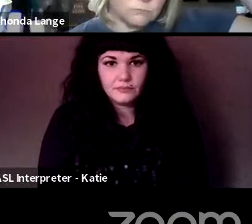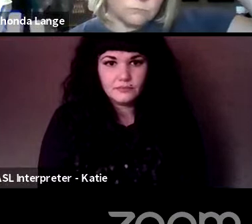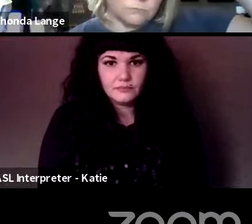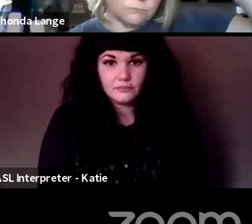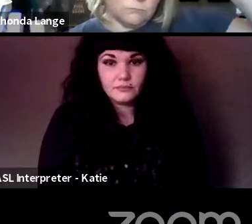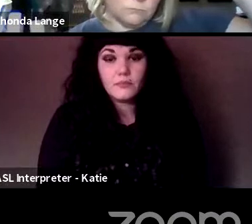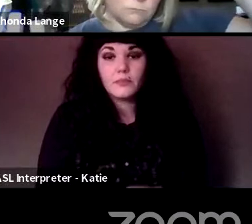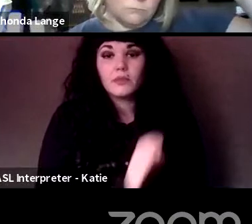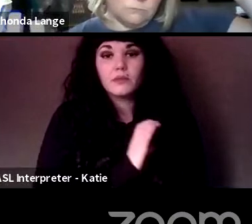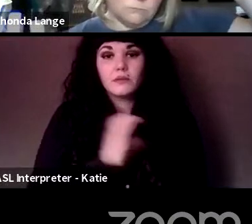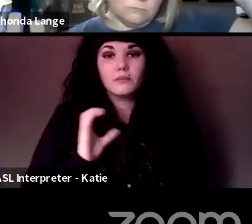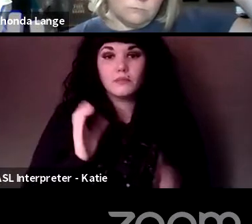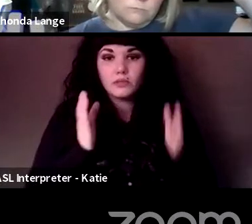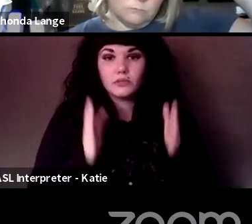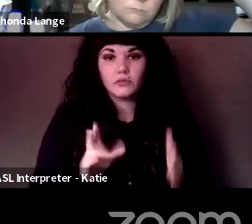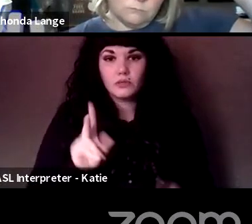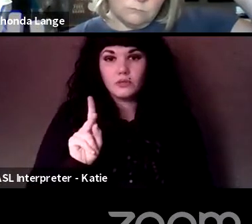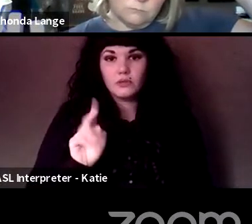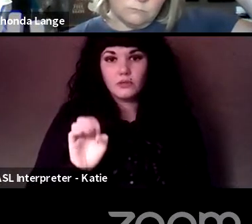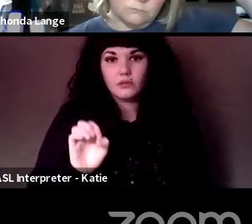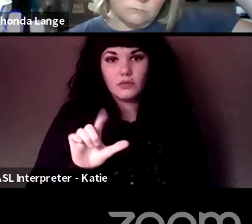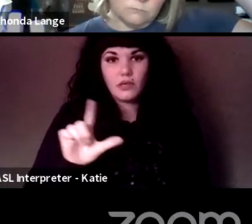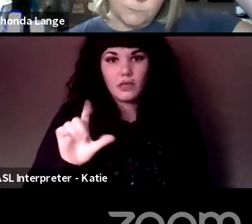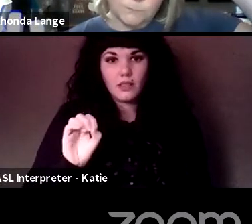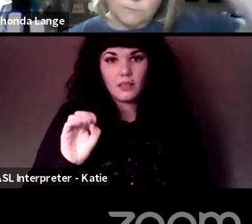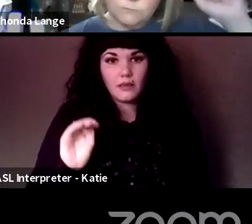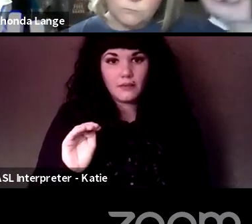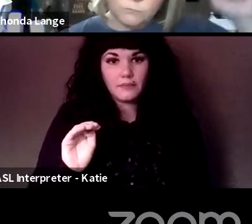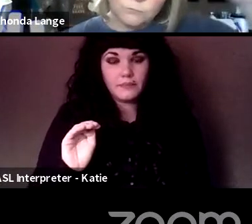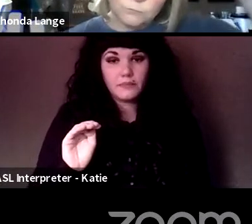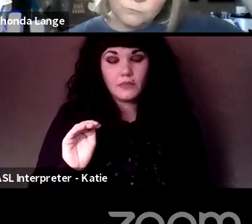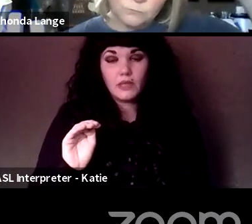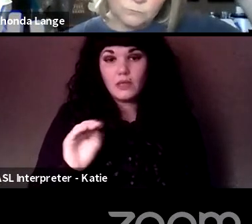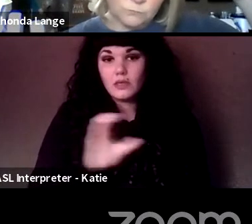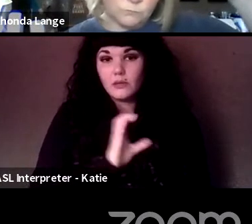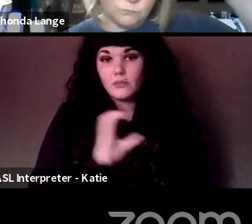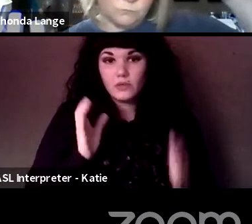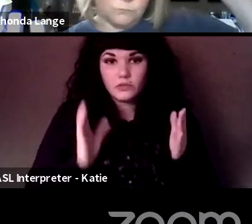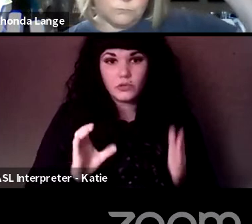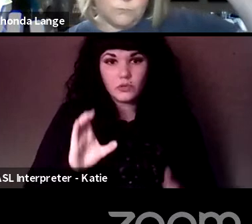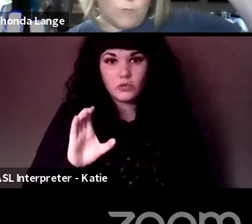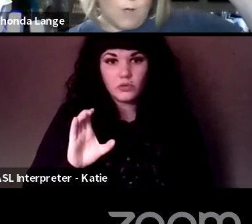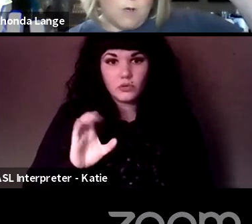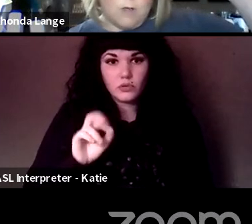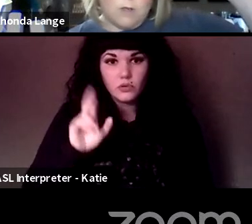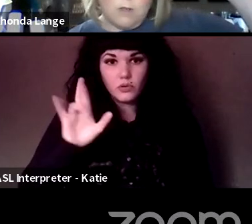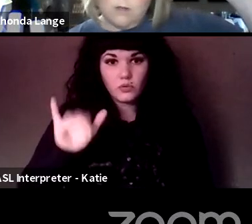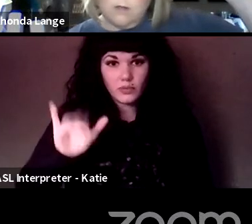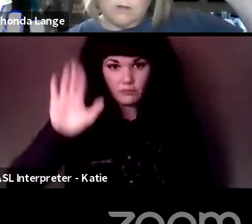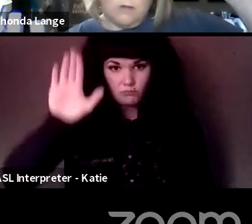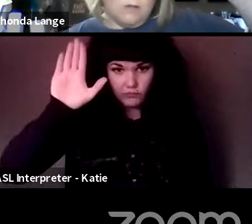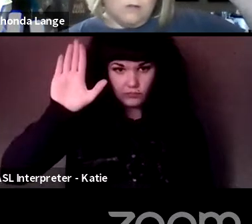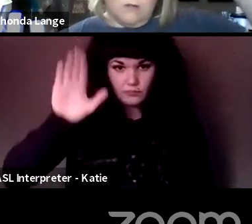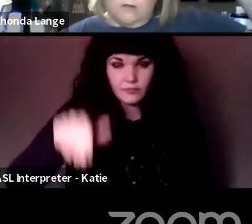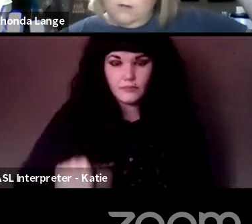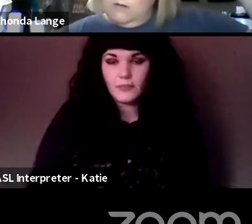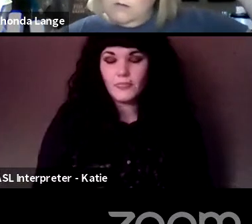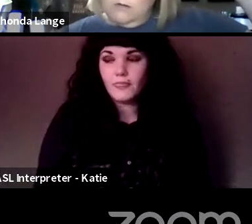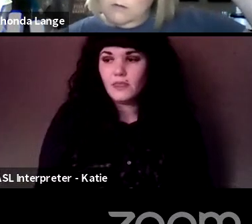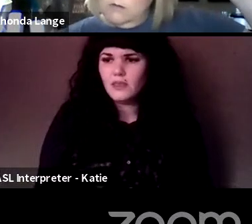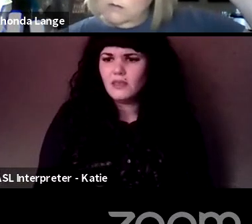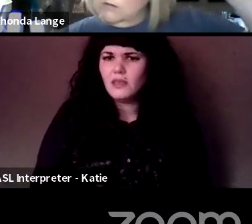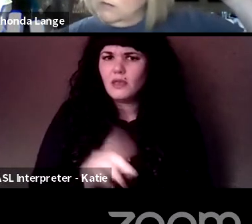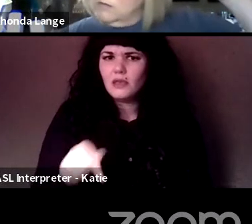Commissioner Kellum, Commissioner Curry has her hand raised in the room. Okay. I would just like to ask